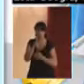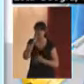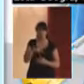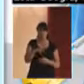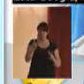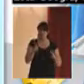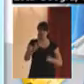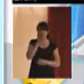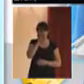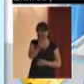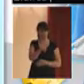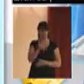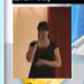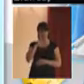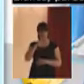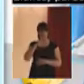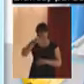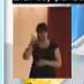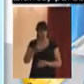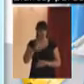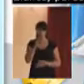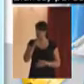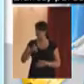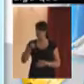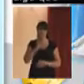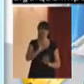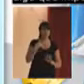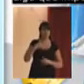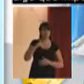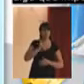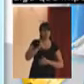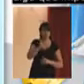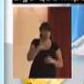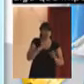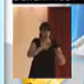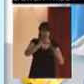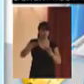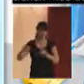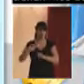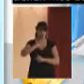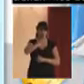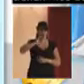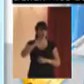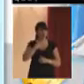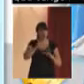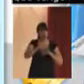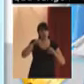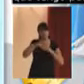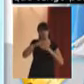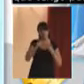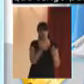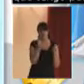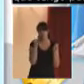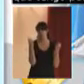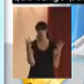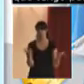that Twitter is something that is of importance. All these accounts have more than 1 million users. Some of them have more than